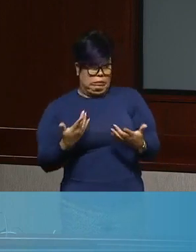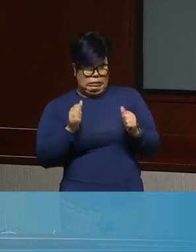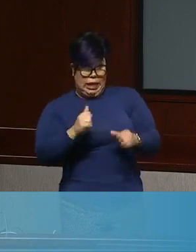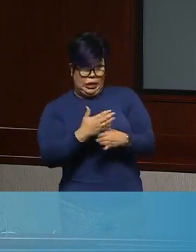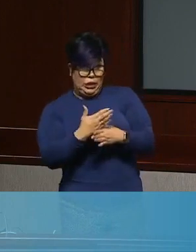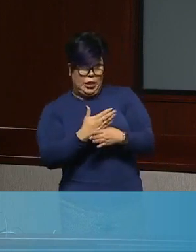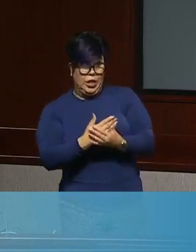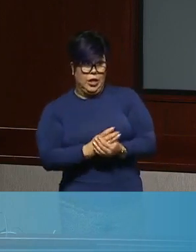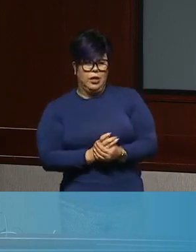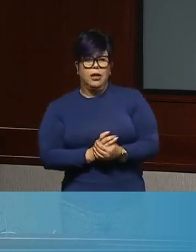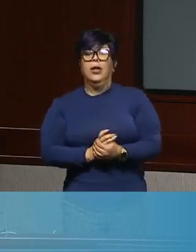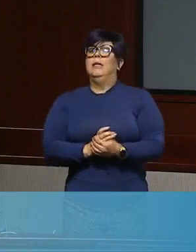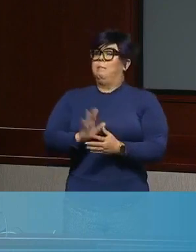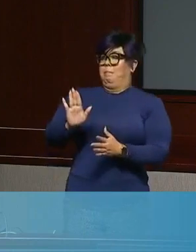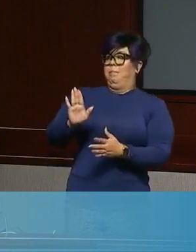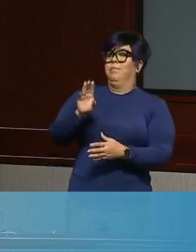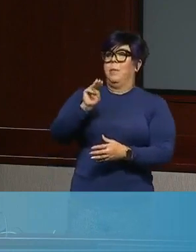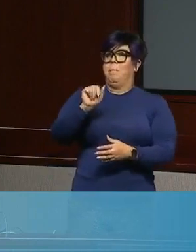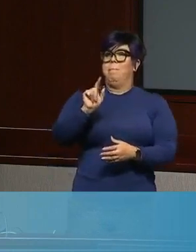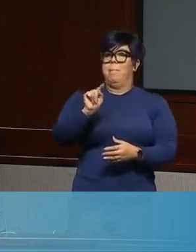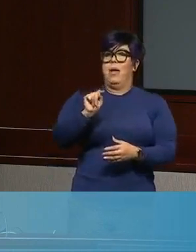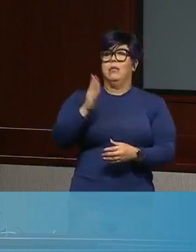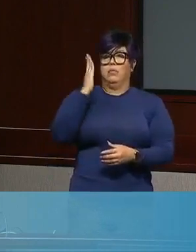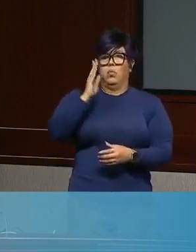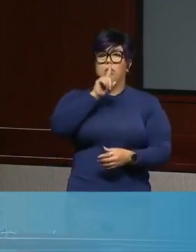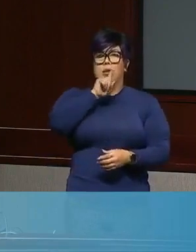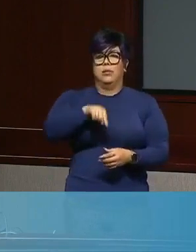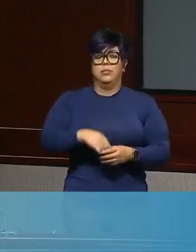I'm going to have Matt respond.